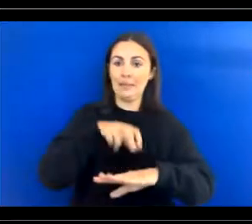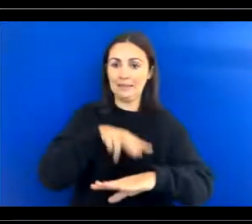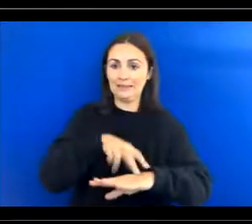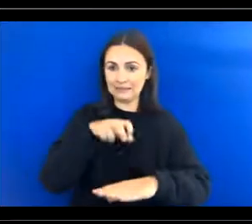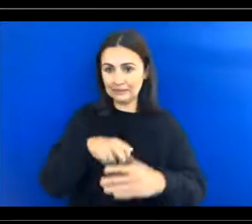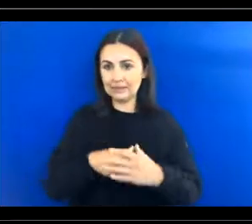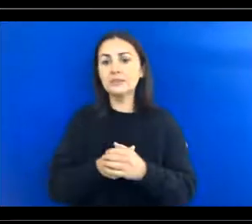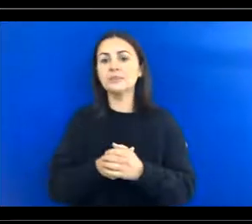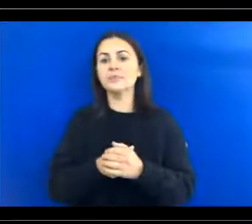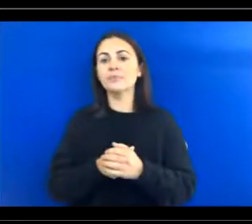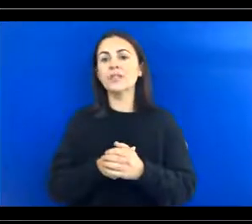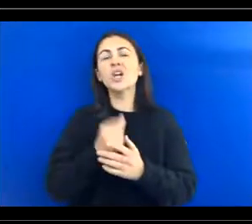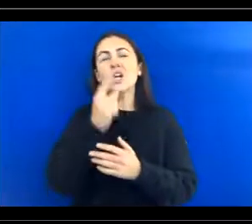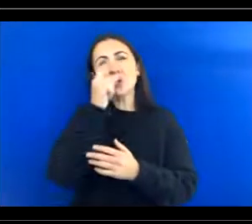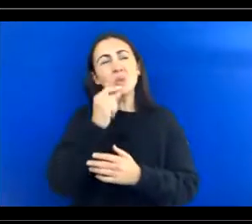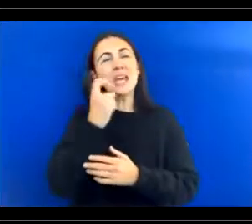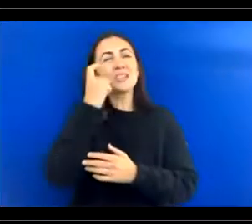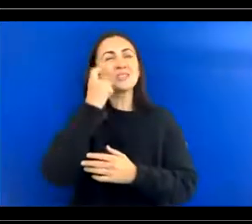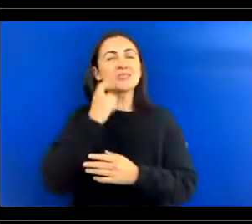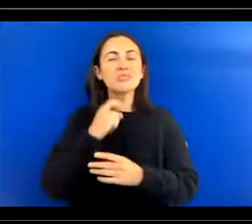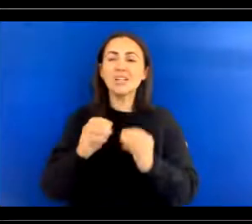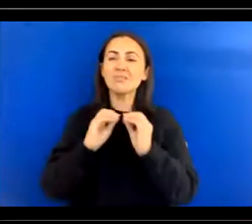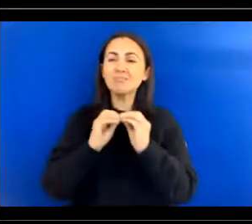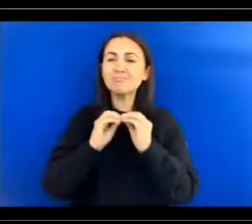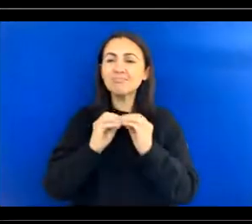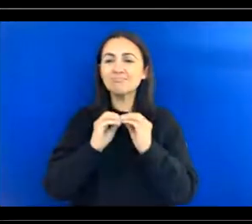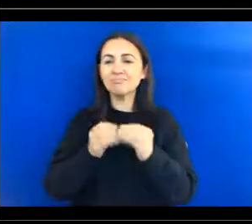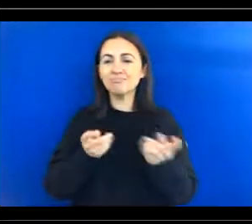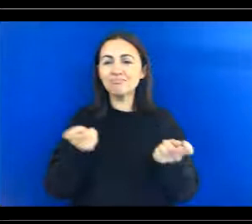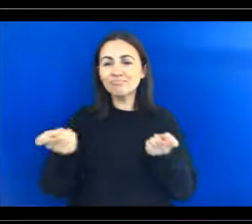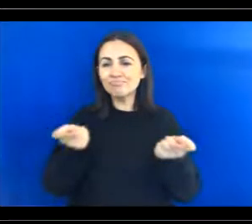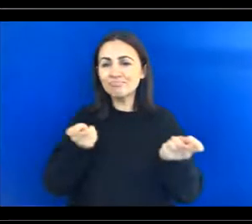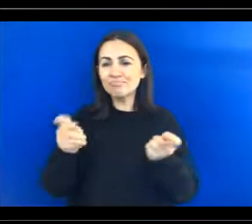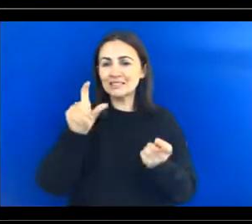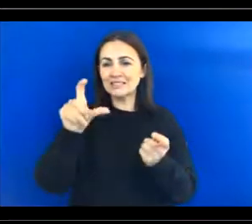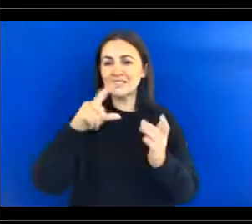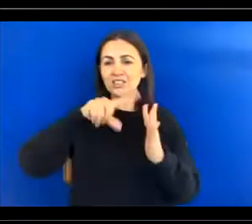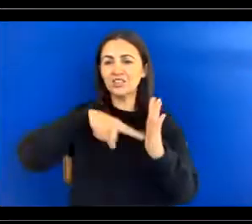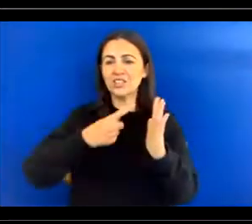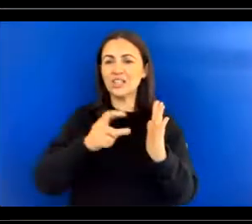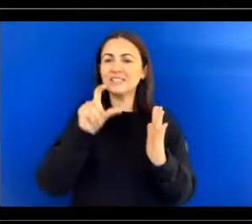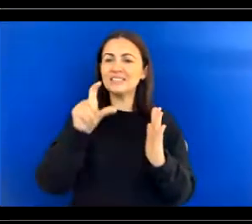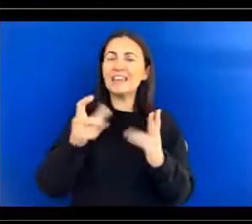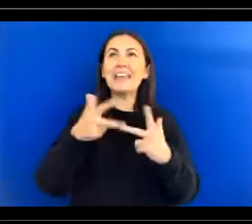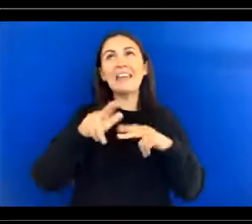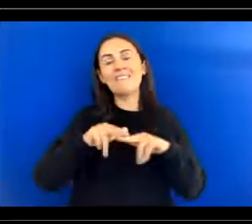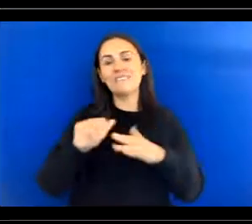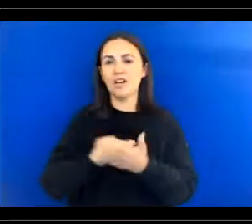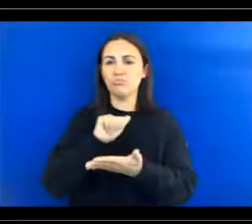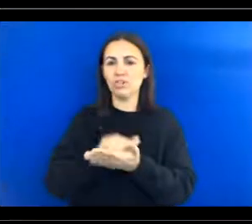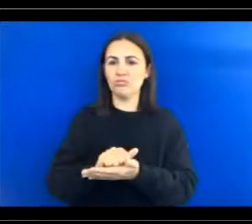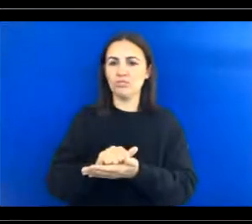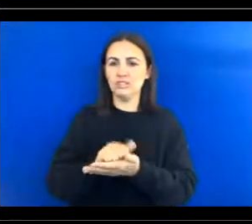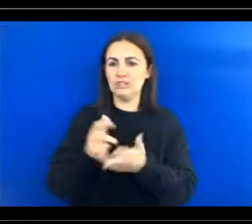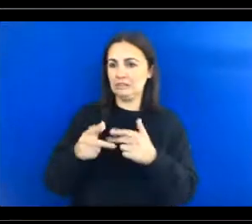You could try mediation at the Community Justice Centre if it's appropriate, depending on the